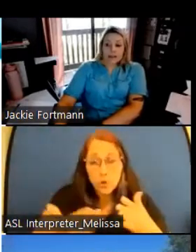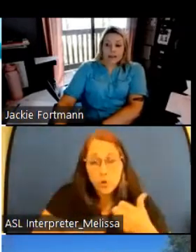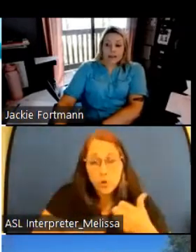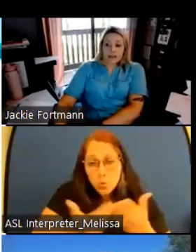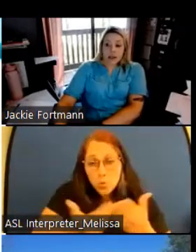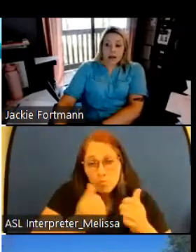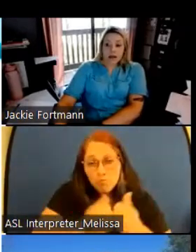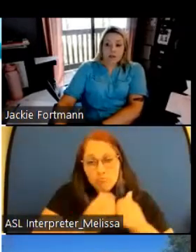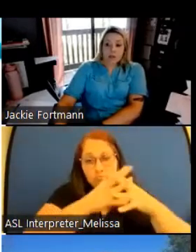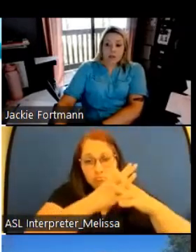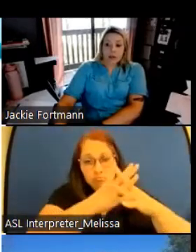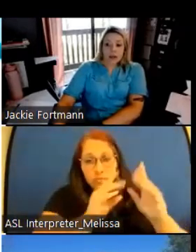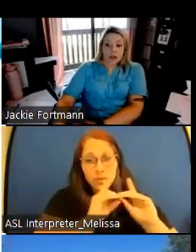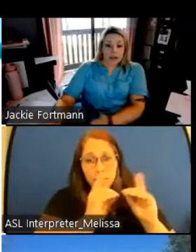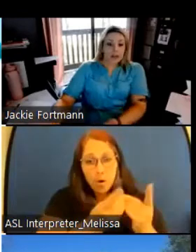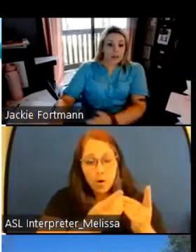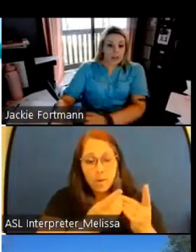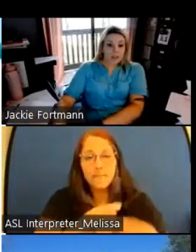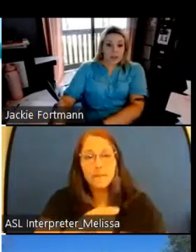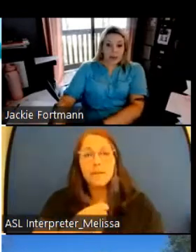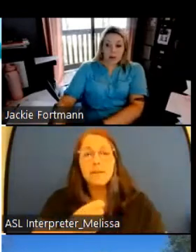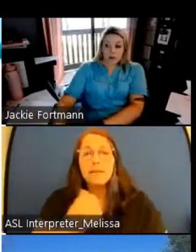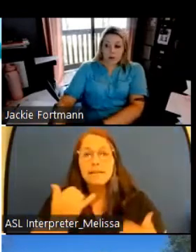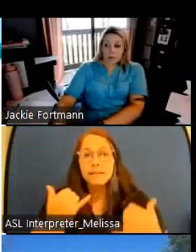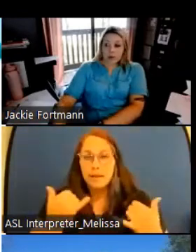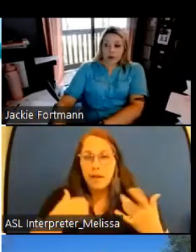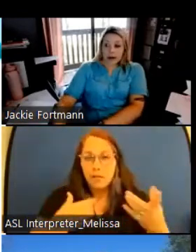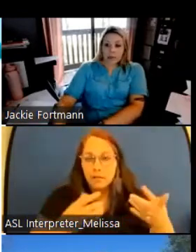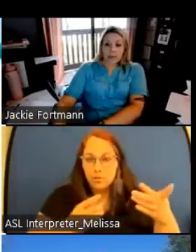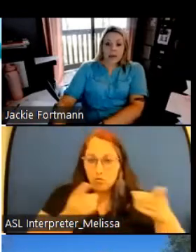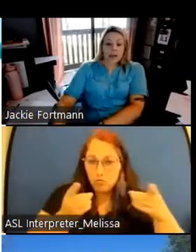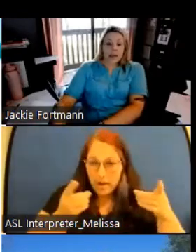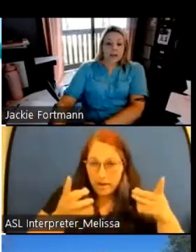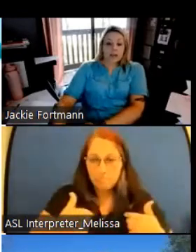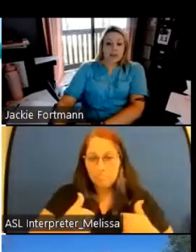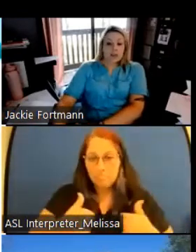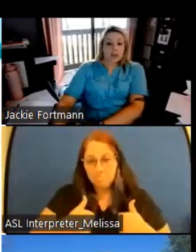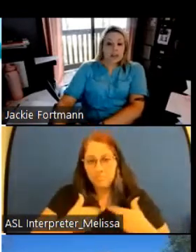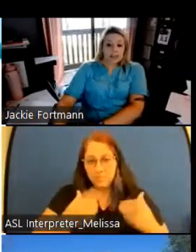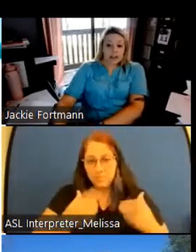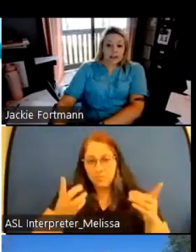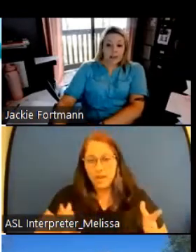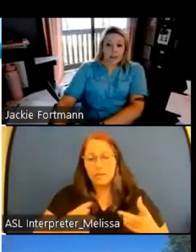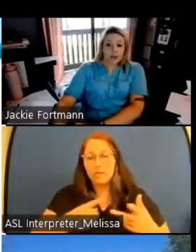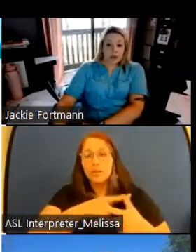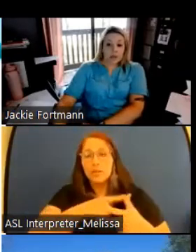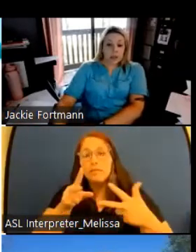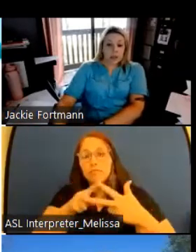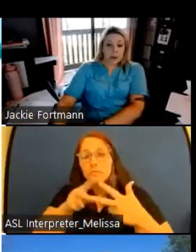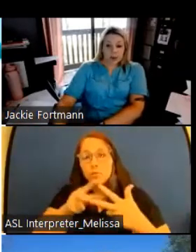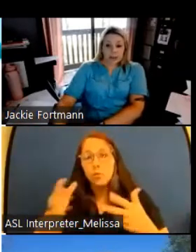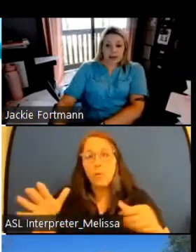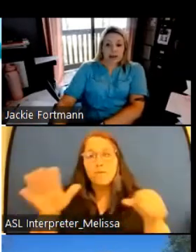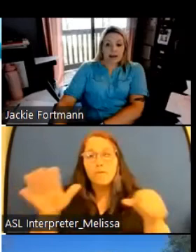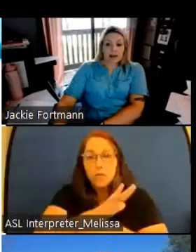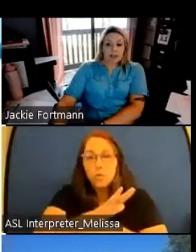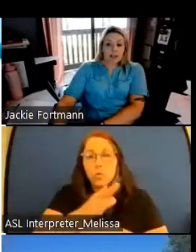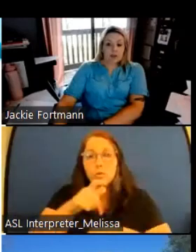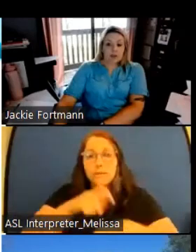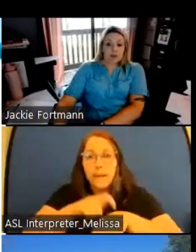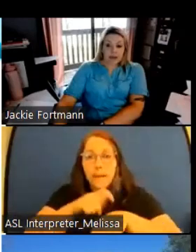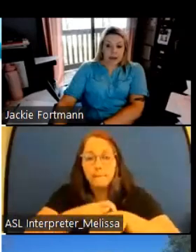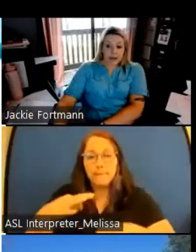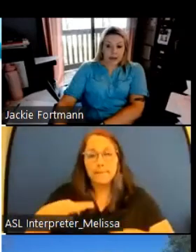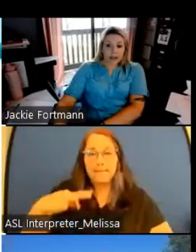that consists of a director, which is me, I'm over the program, and 2 full-time staff members who are dedicated